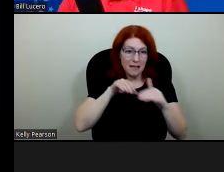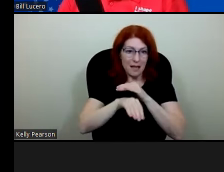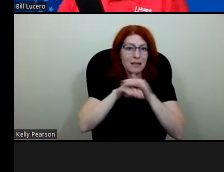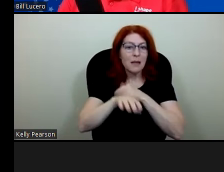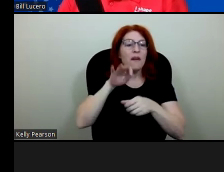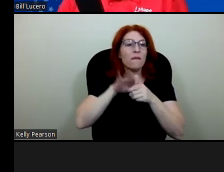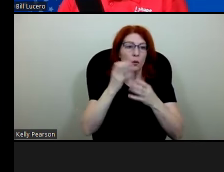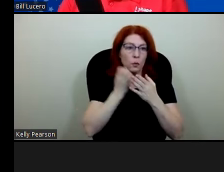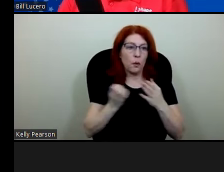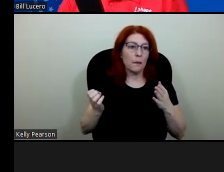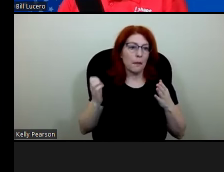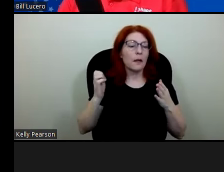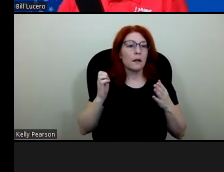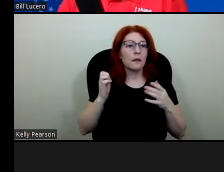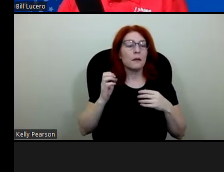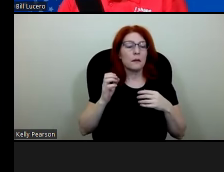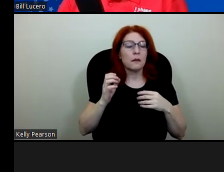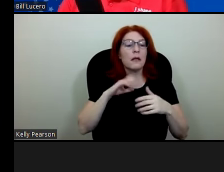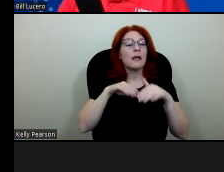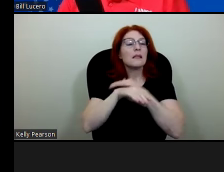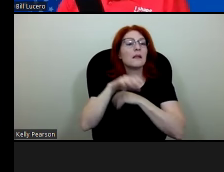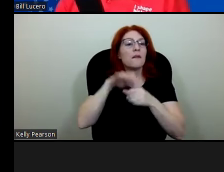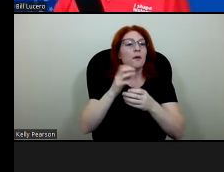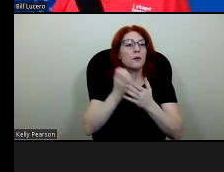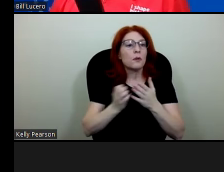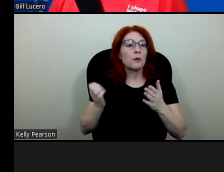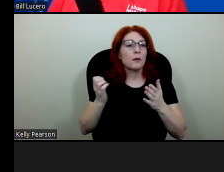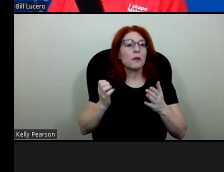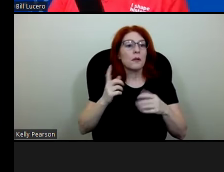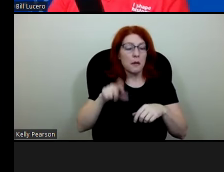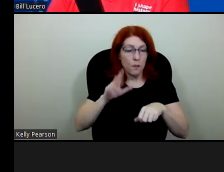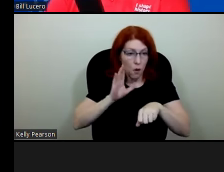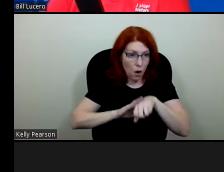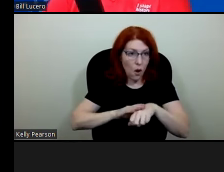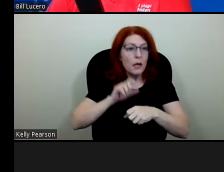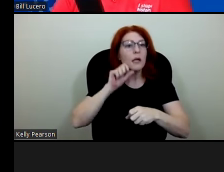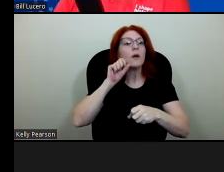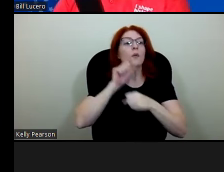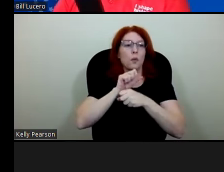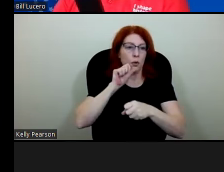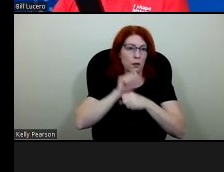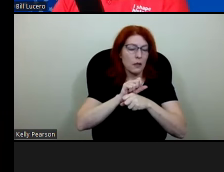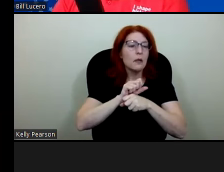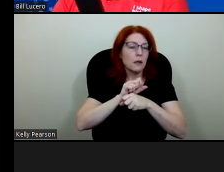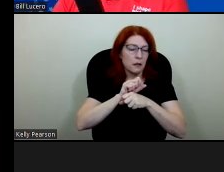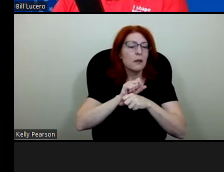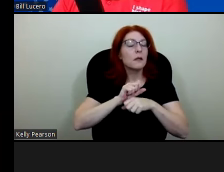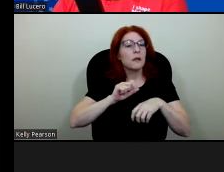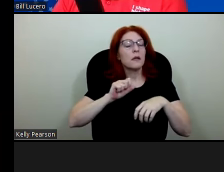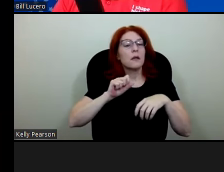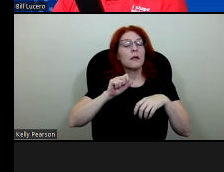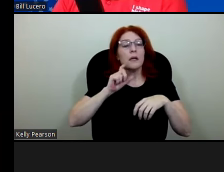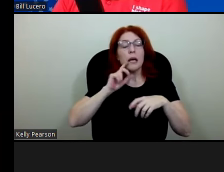equipment. That accessible voting equipment must be on and working. And the people who are at the